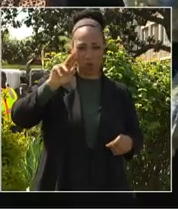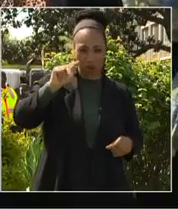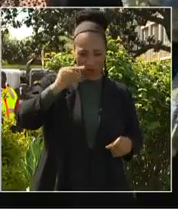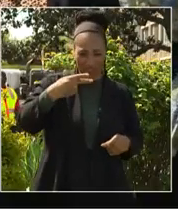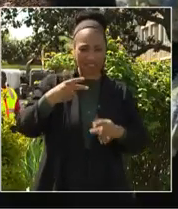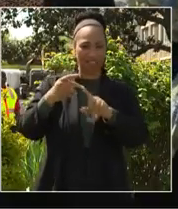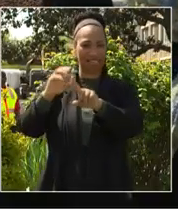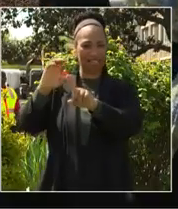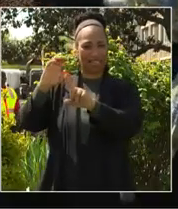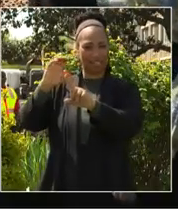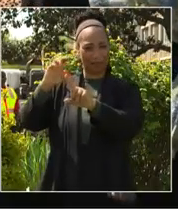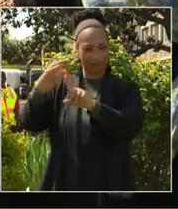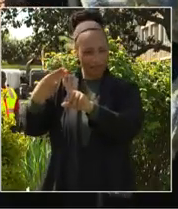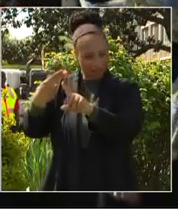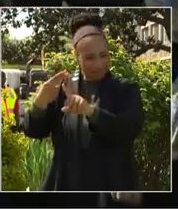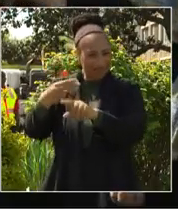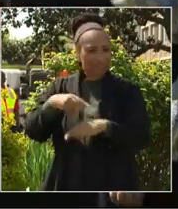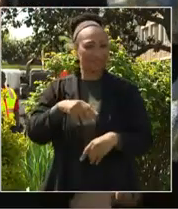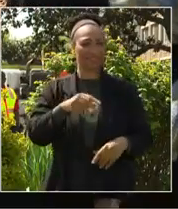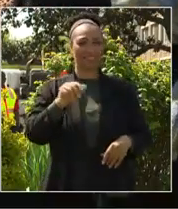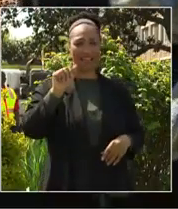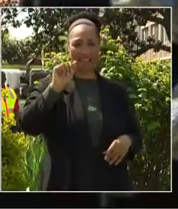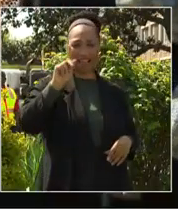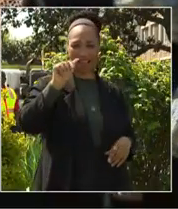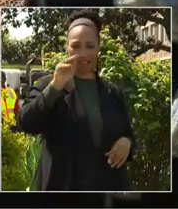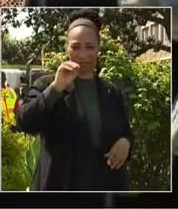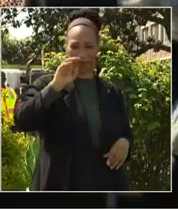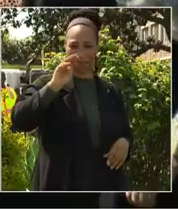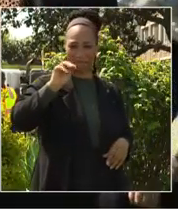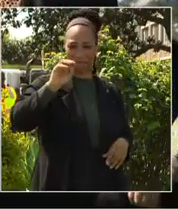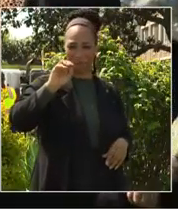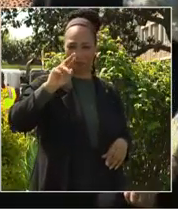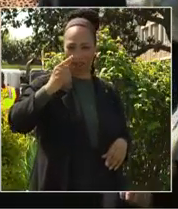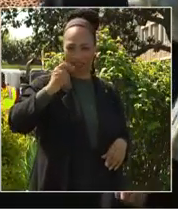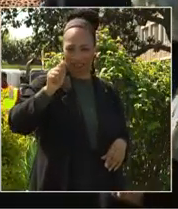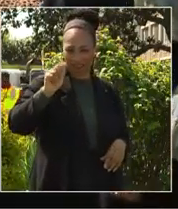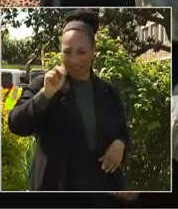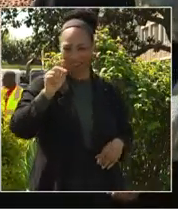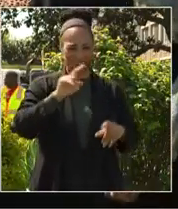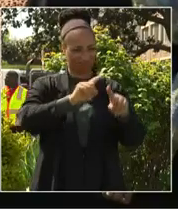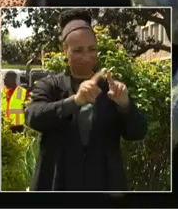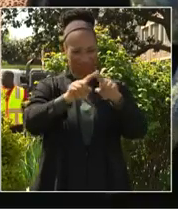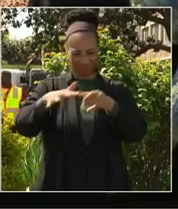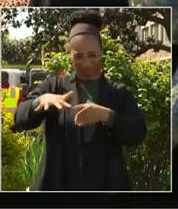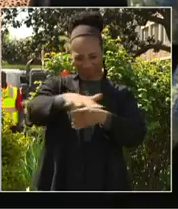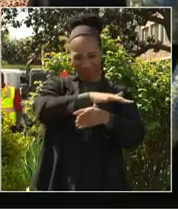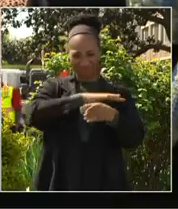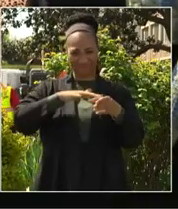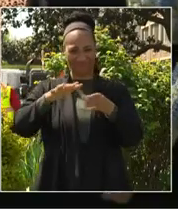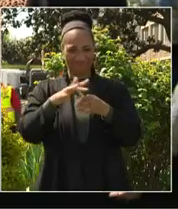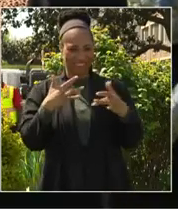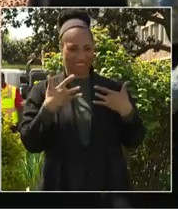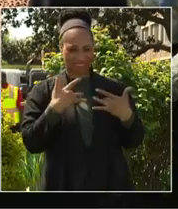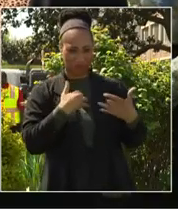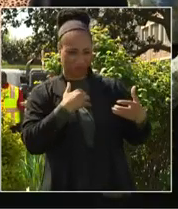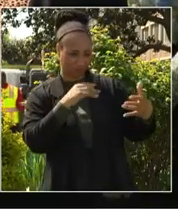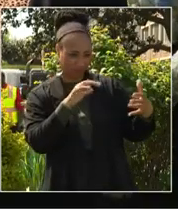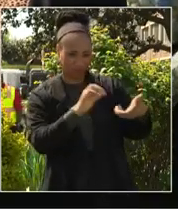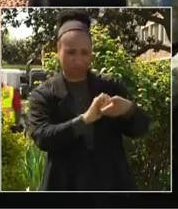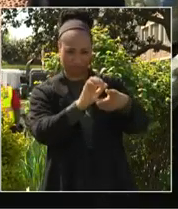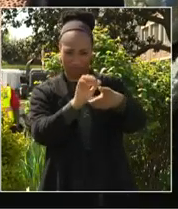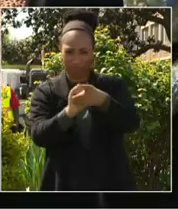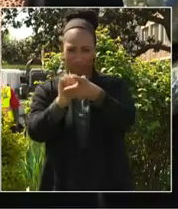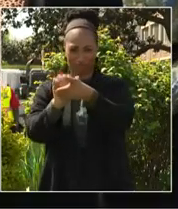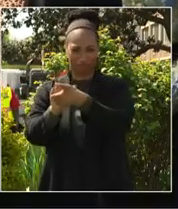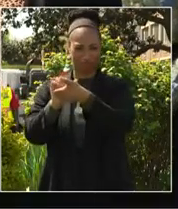huge partner and supporter of, and of course, multiple utility events. We look forward to continuing this partnership, and